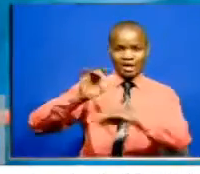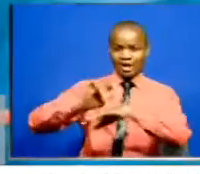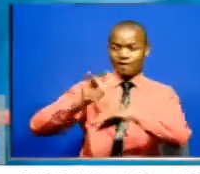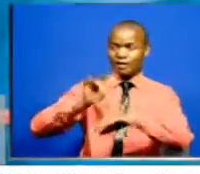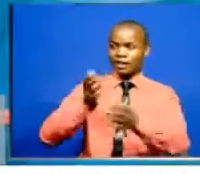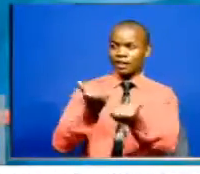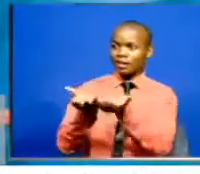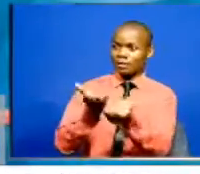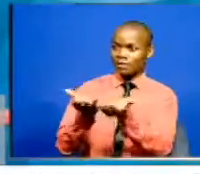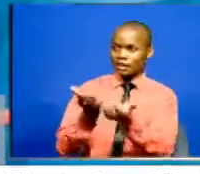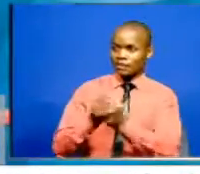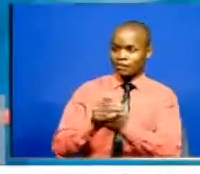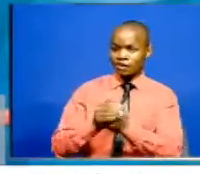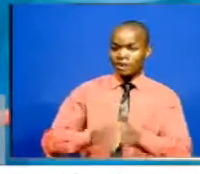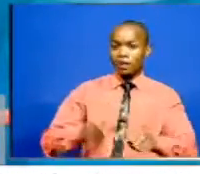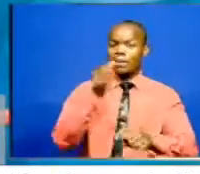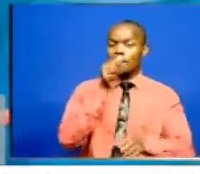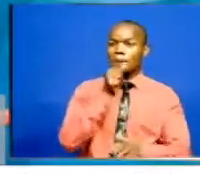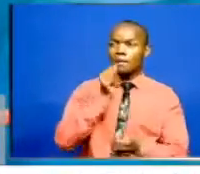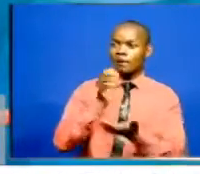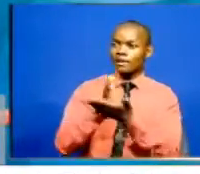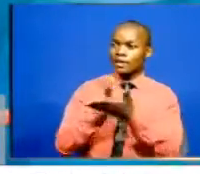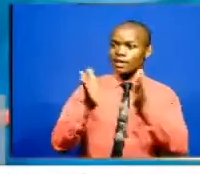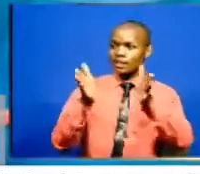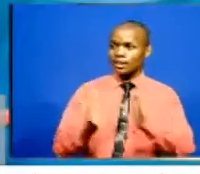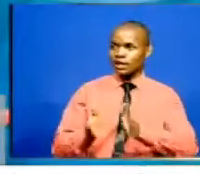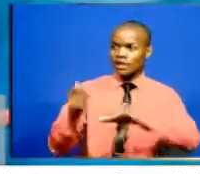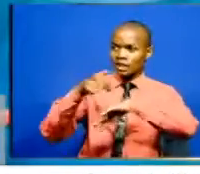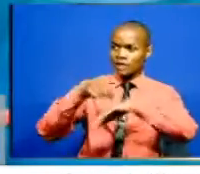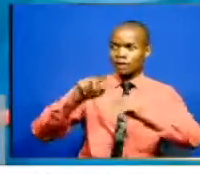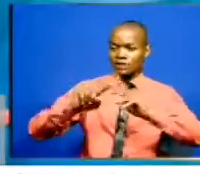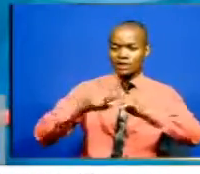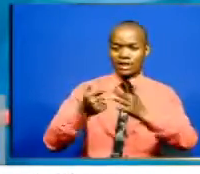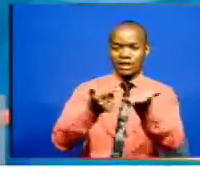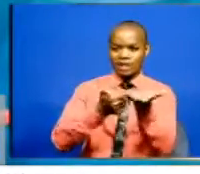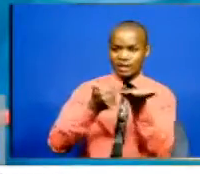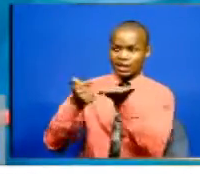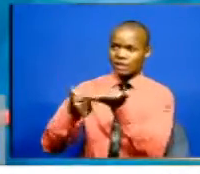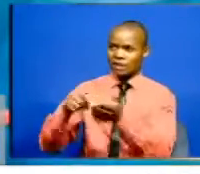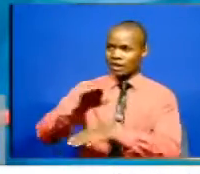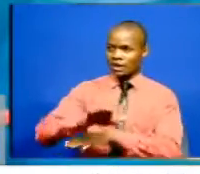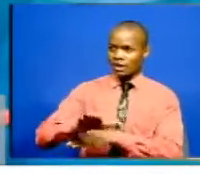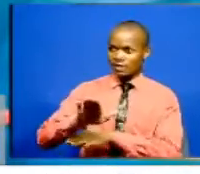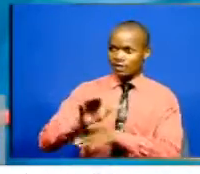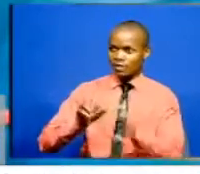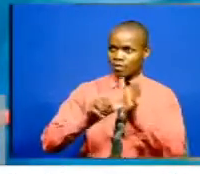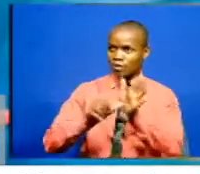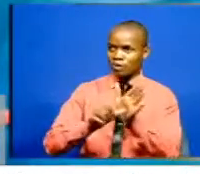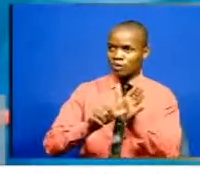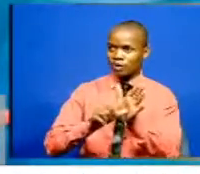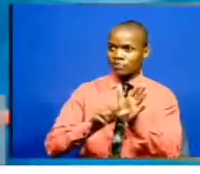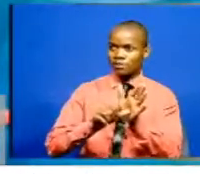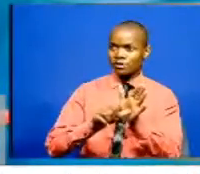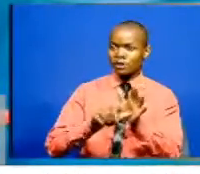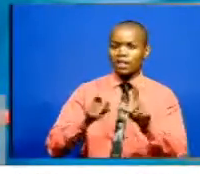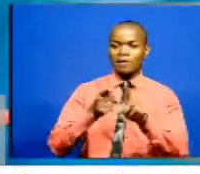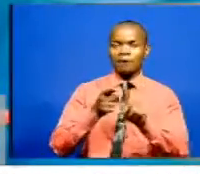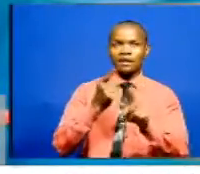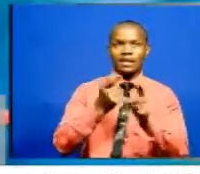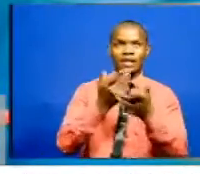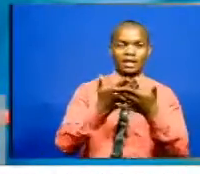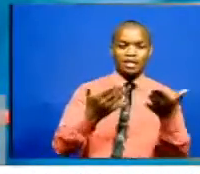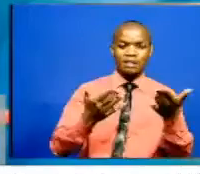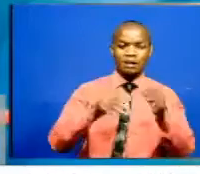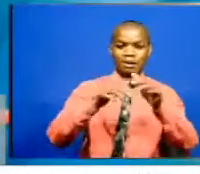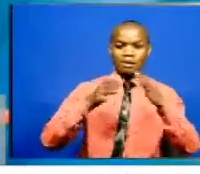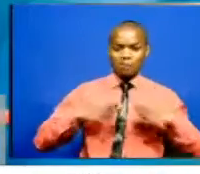Even with the private sector, mm-hmm. when you start discussing environmental issues, mm-hmm. the first thing they will think about is,